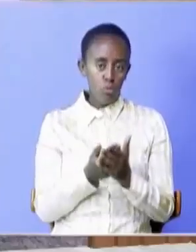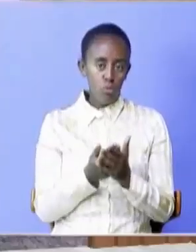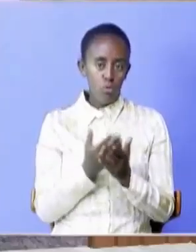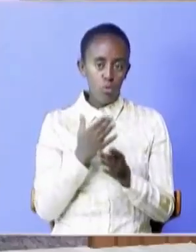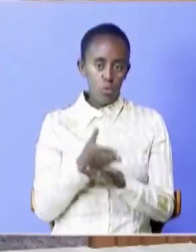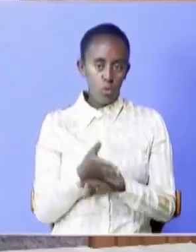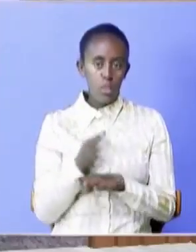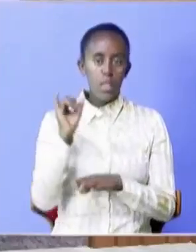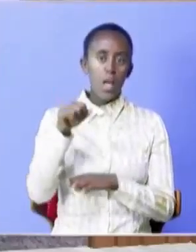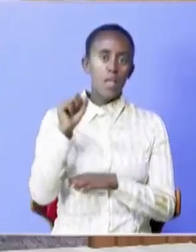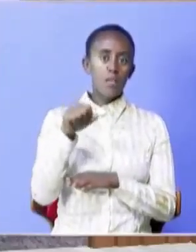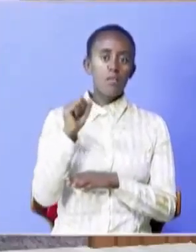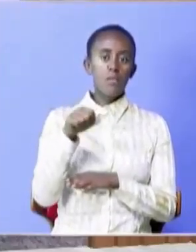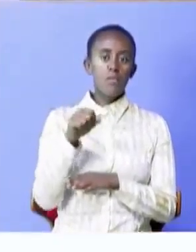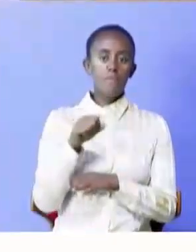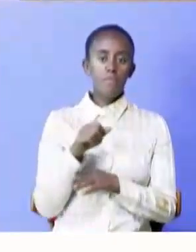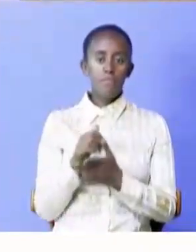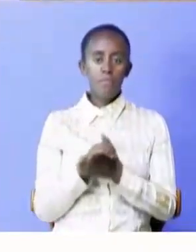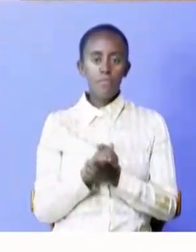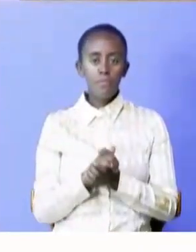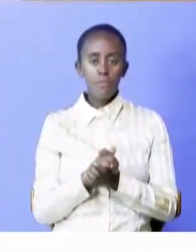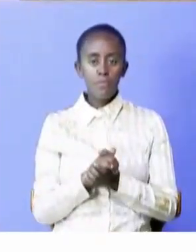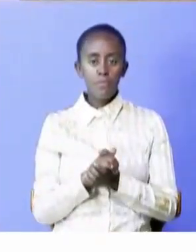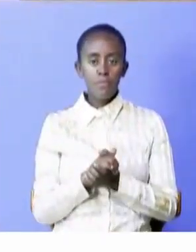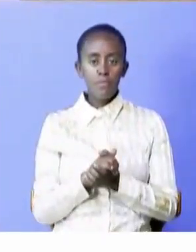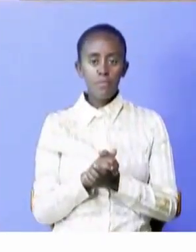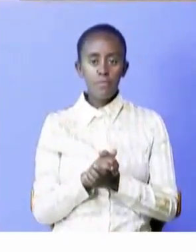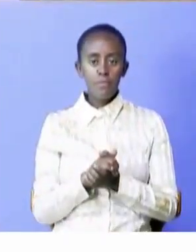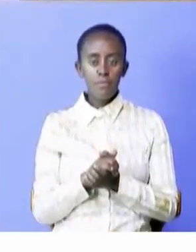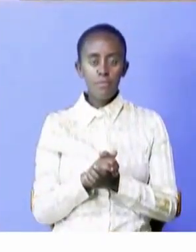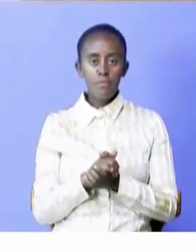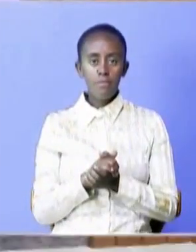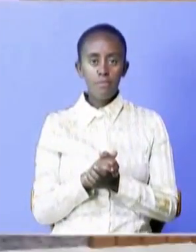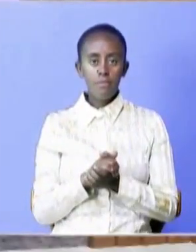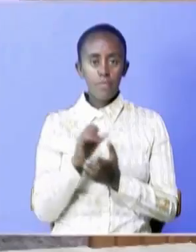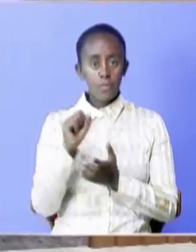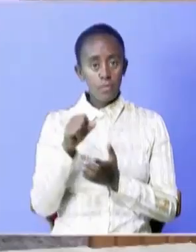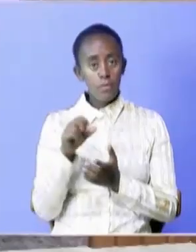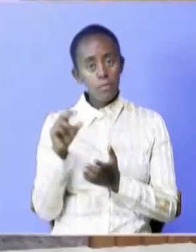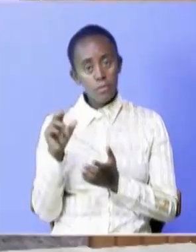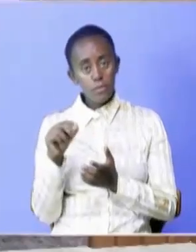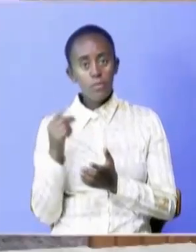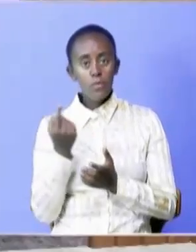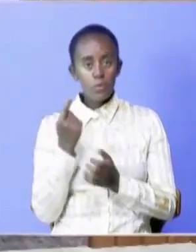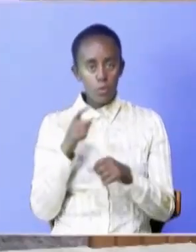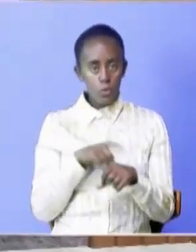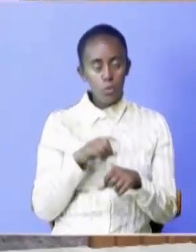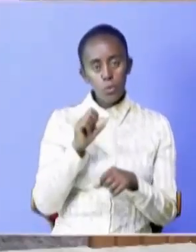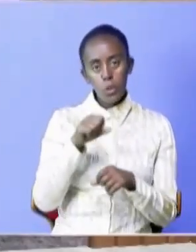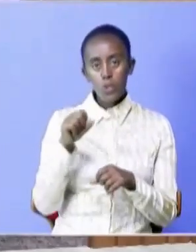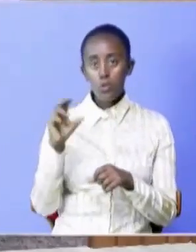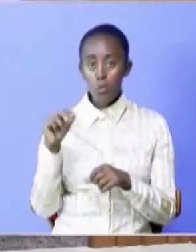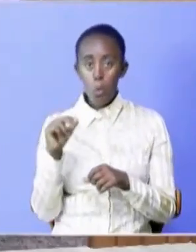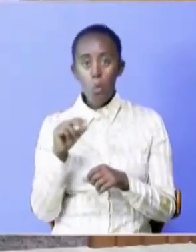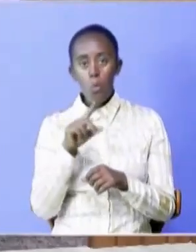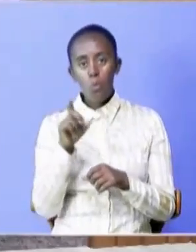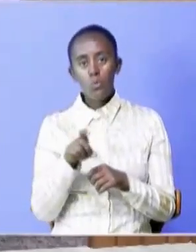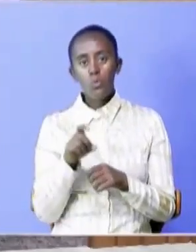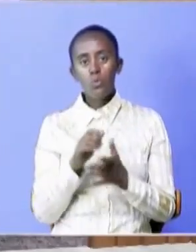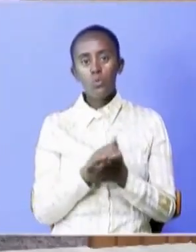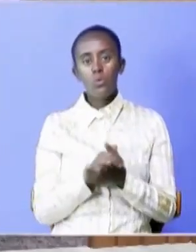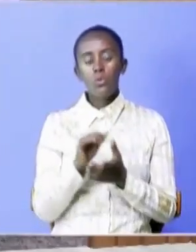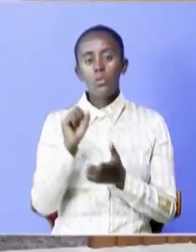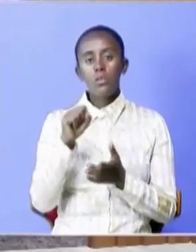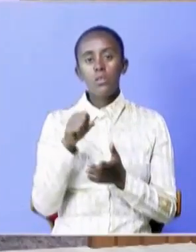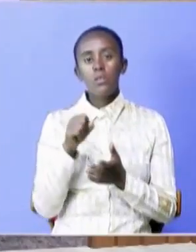After yes or no, we use what? Comma. It is usually a yes or no question. With a yes or